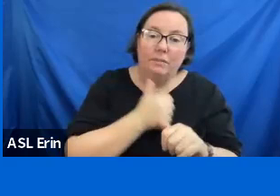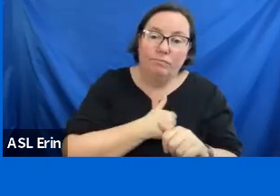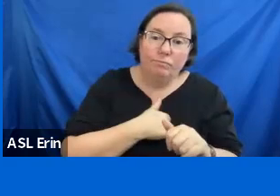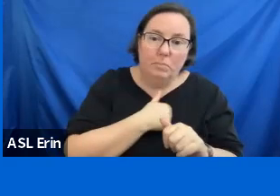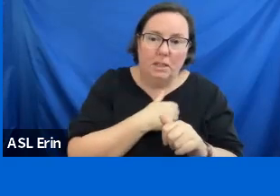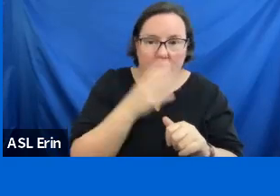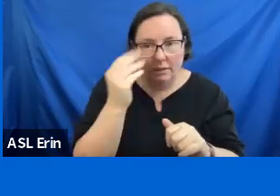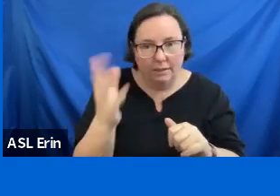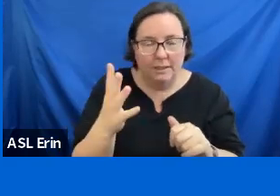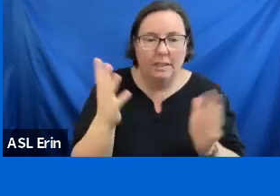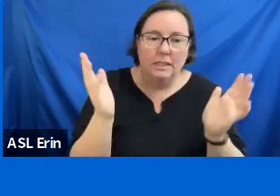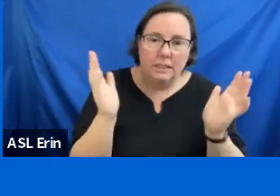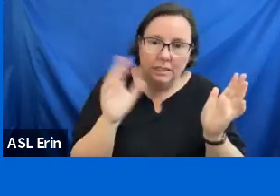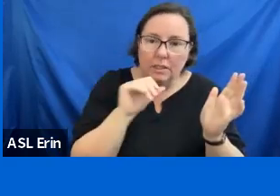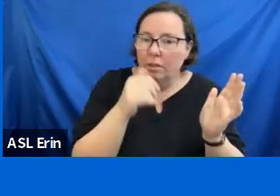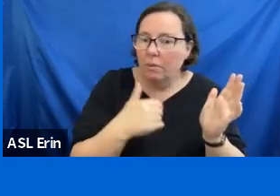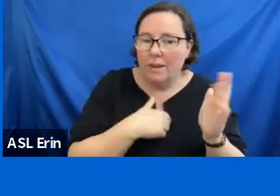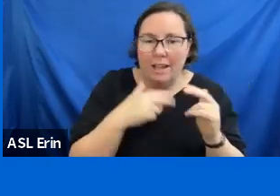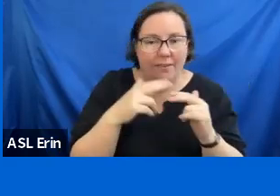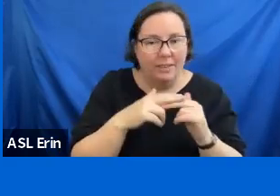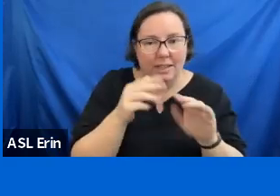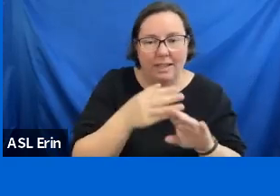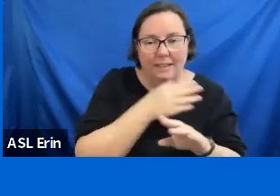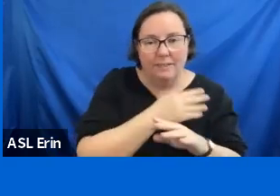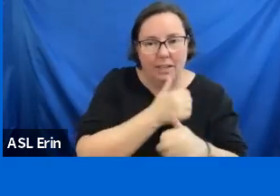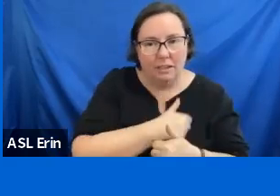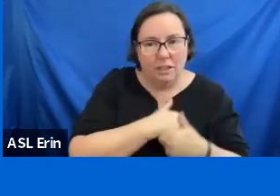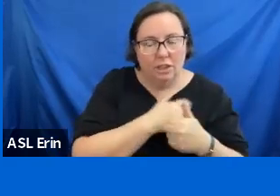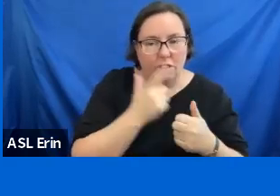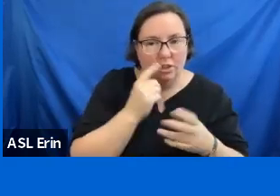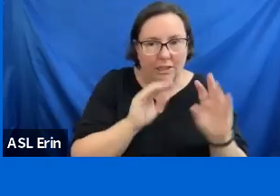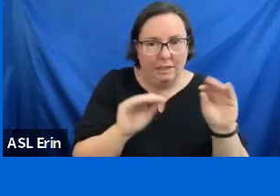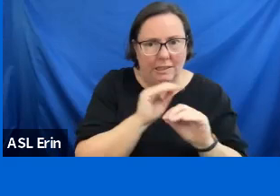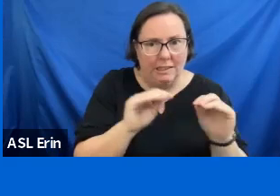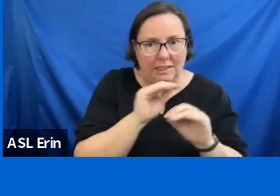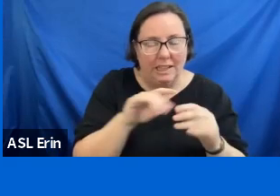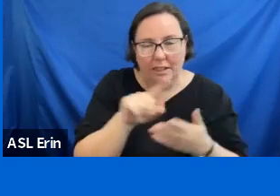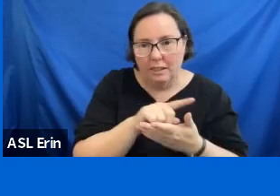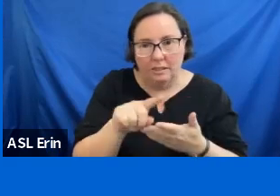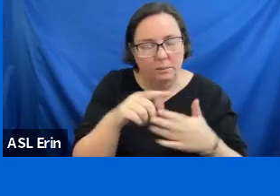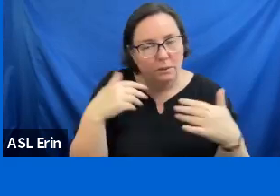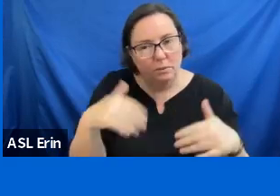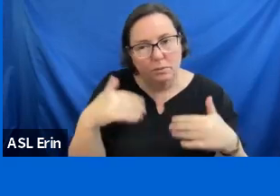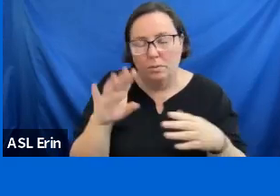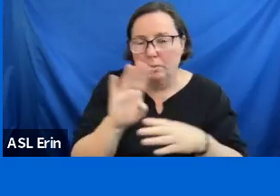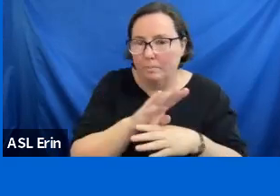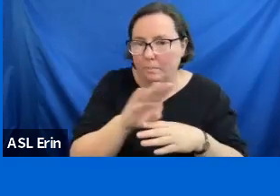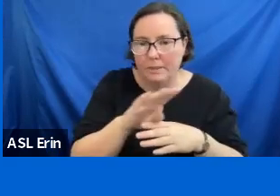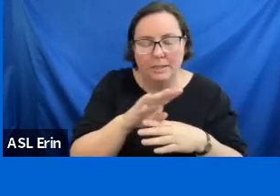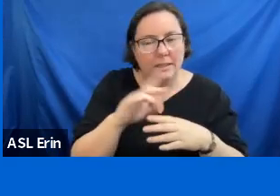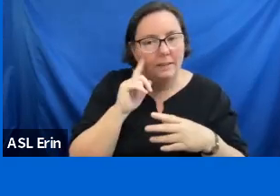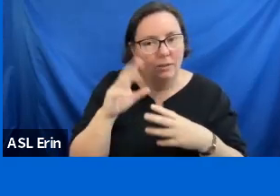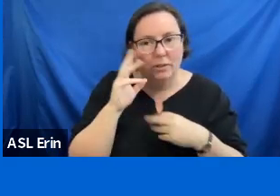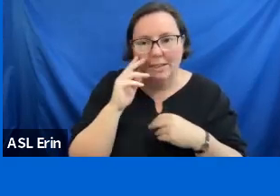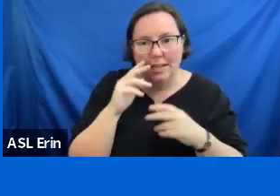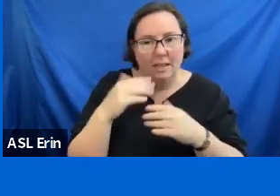front that you do not have these slides in advance. This week has been a busy week for our Office of Data and